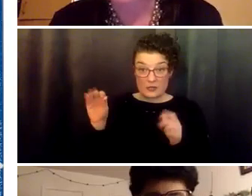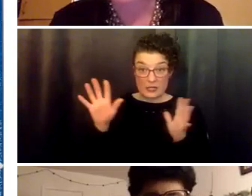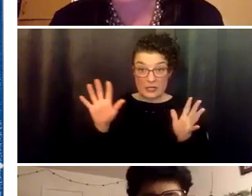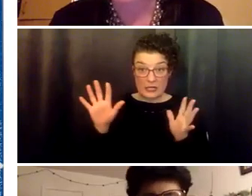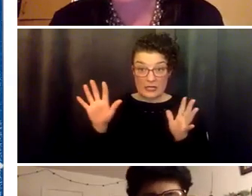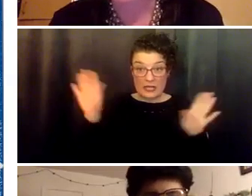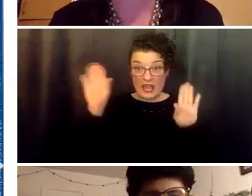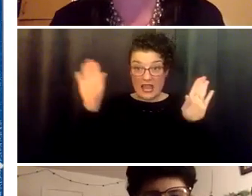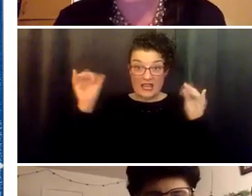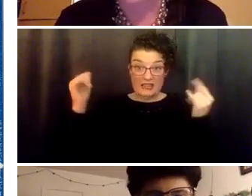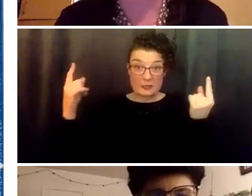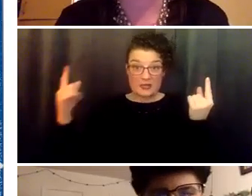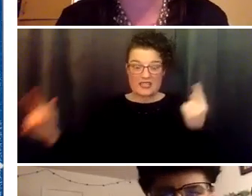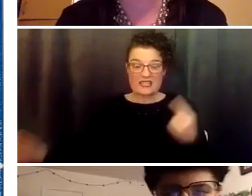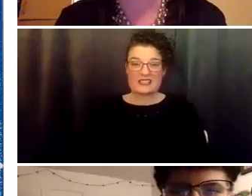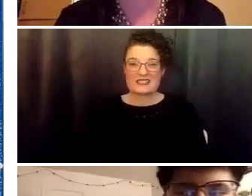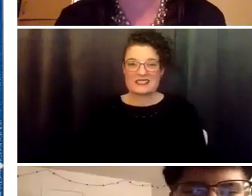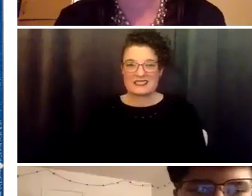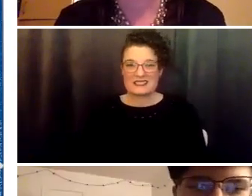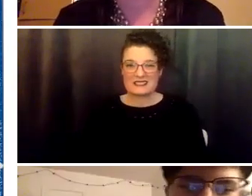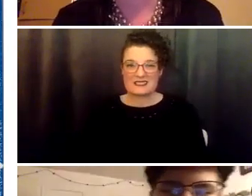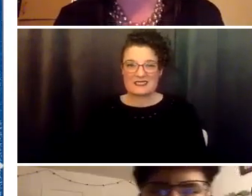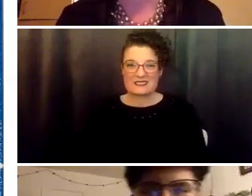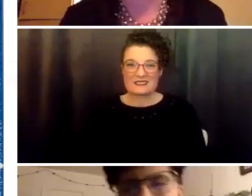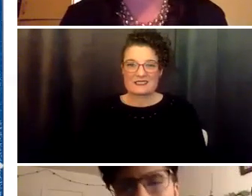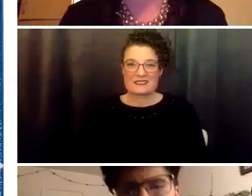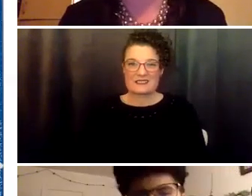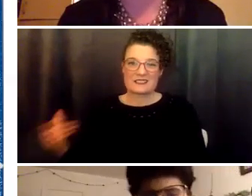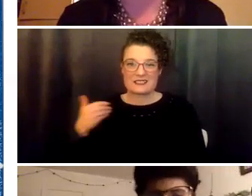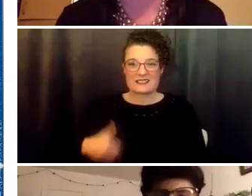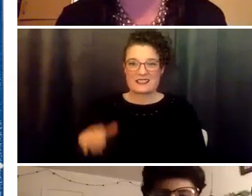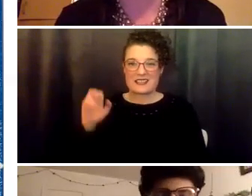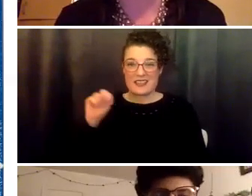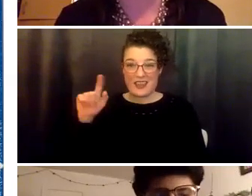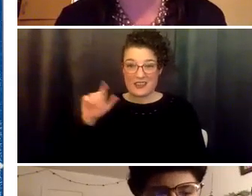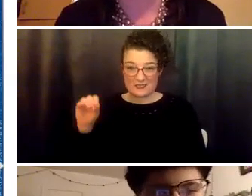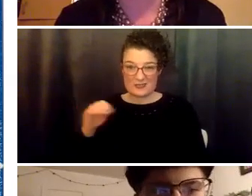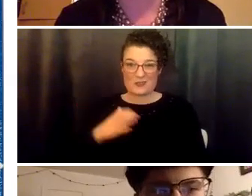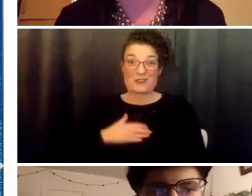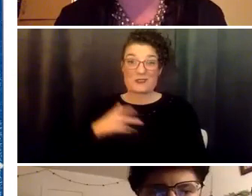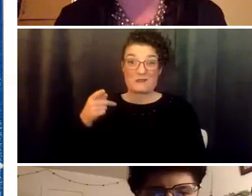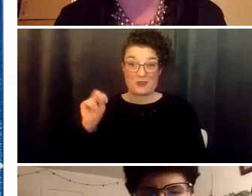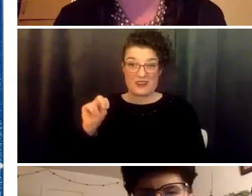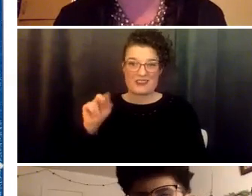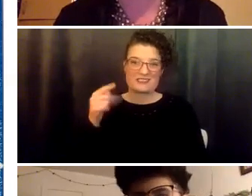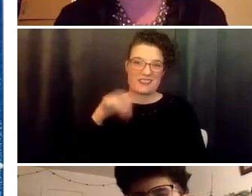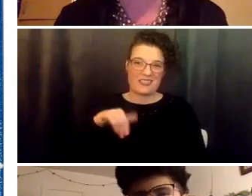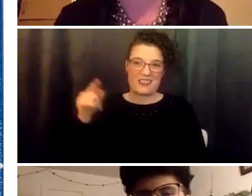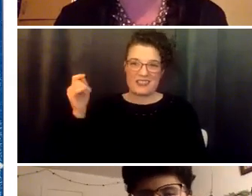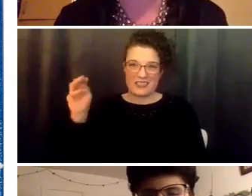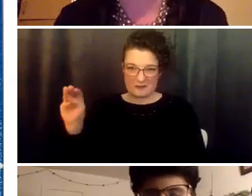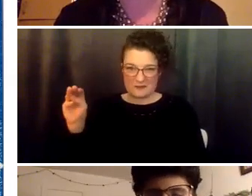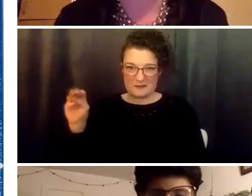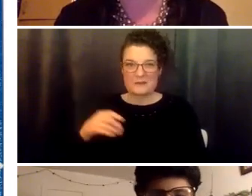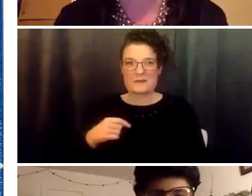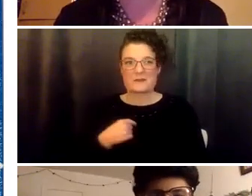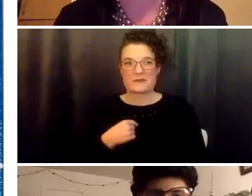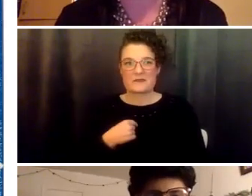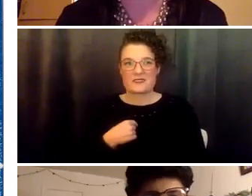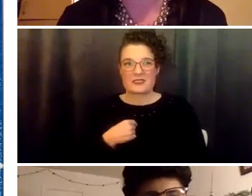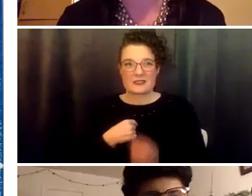Hi, everyone. My name is Enzo. My pronouns are they, them. And I did